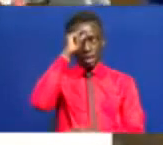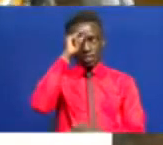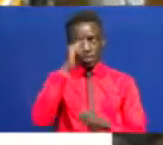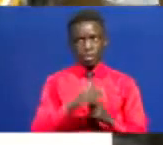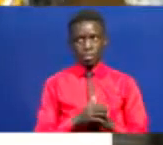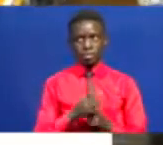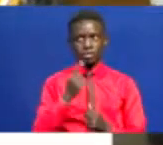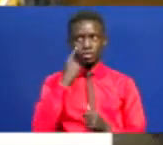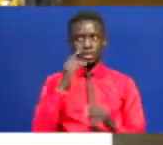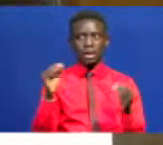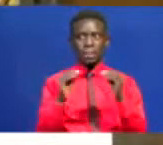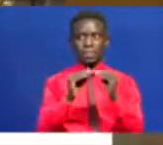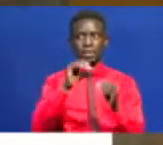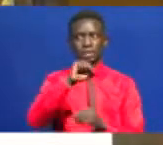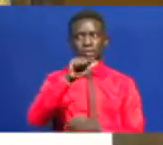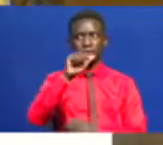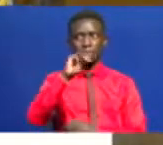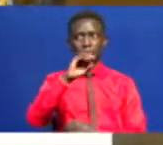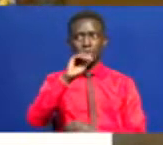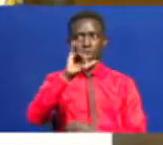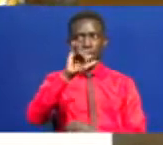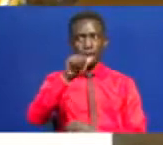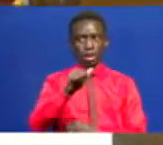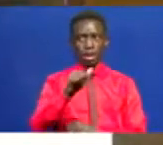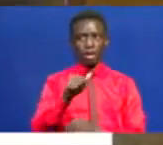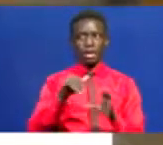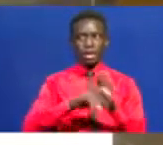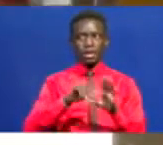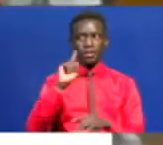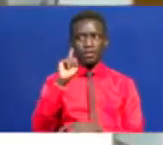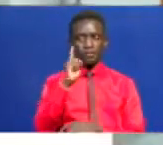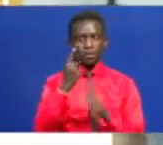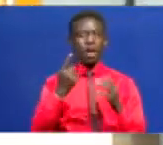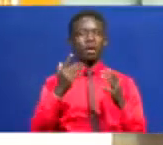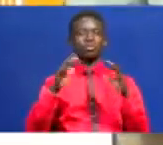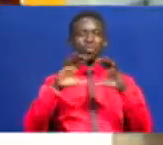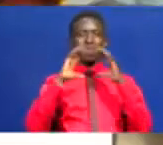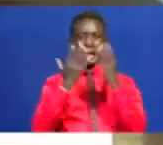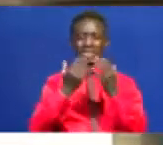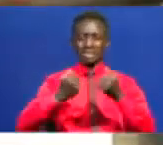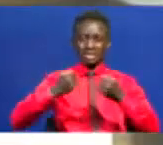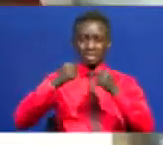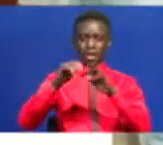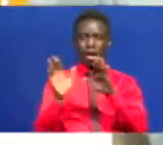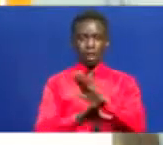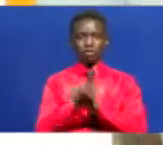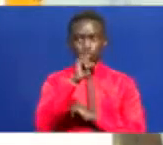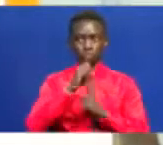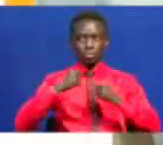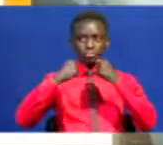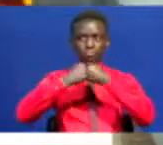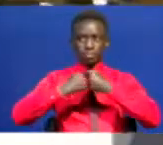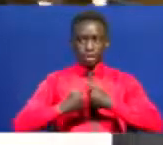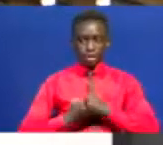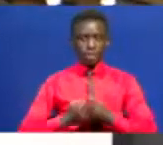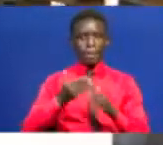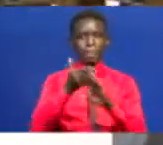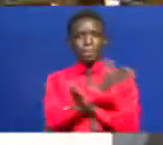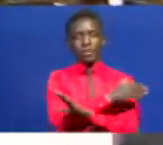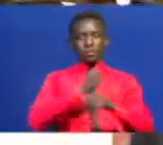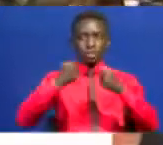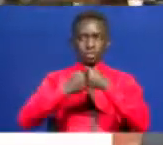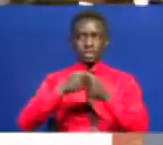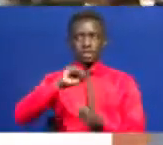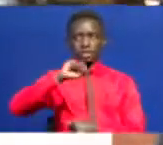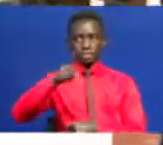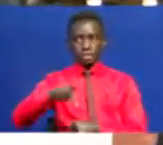meet Samoa in their first match of the World Rugby Under 20 Trophy Tournament before taking on Spain in their second match. It is the